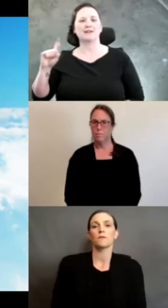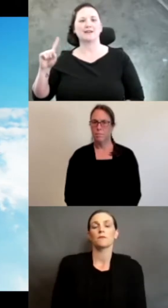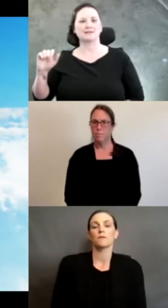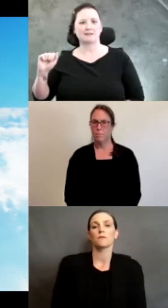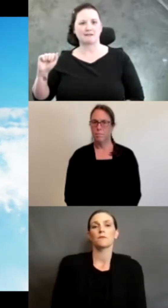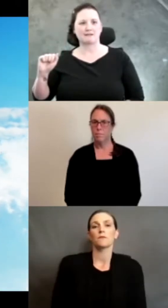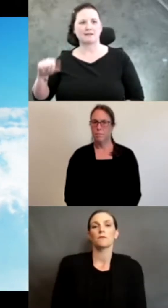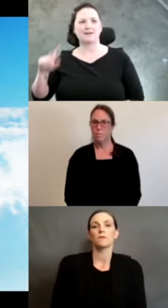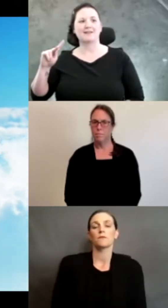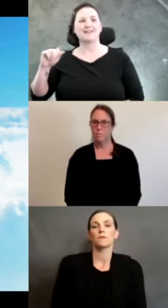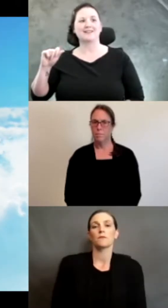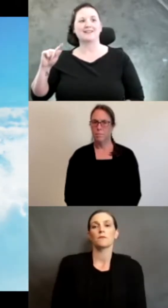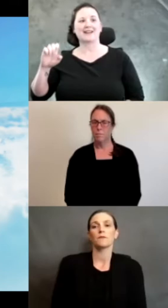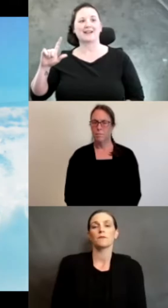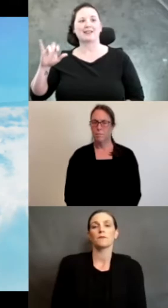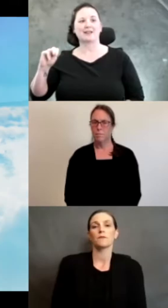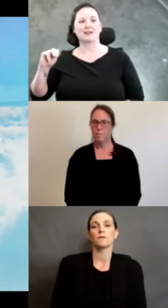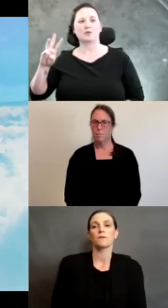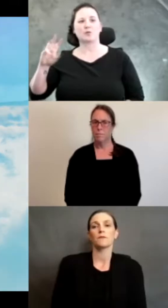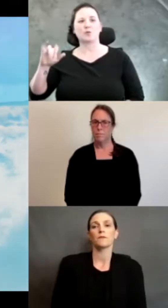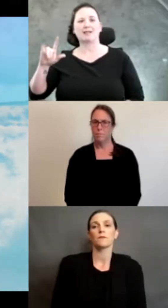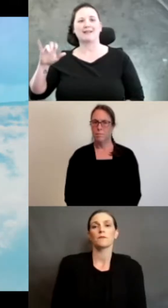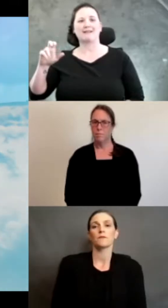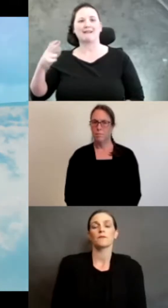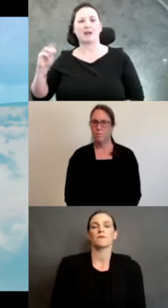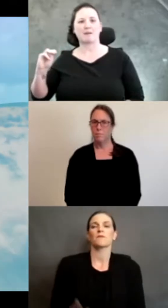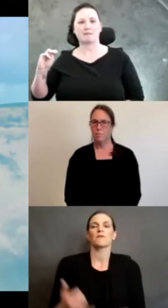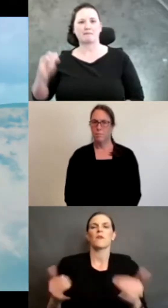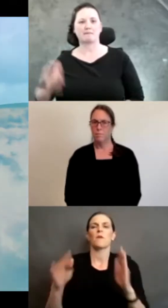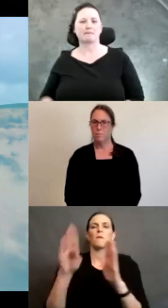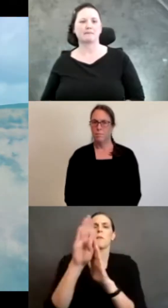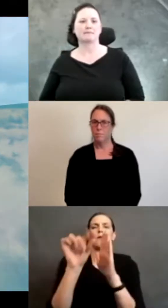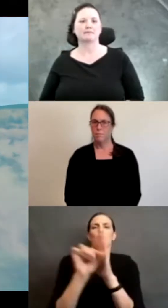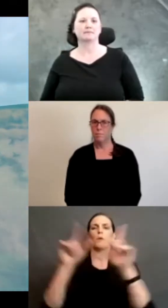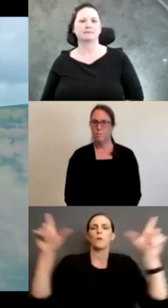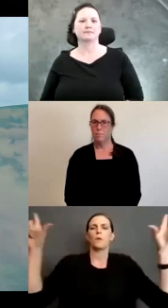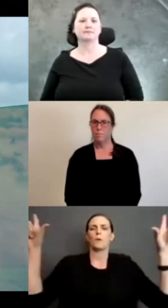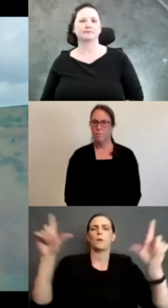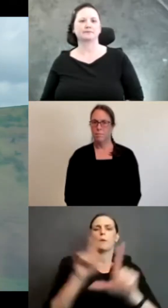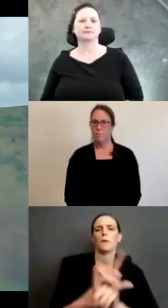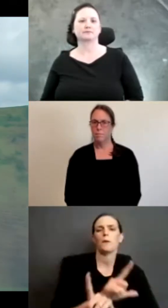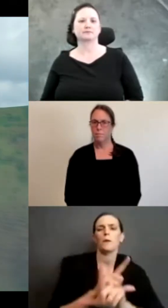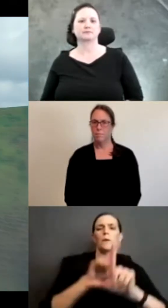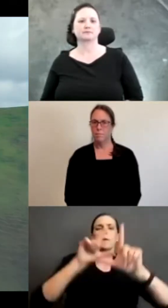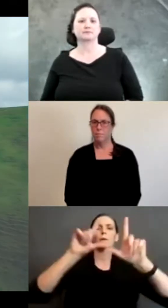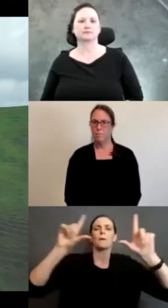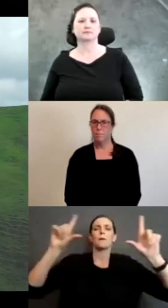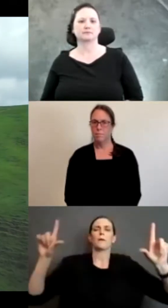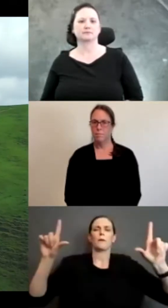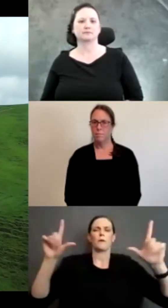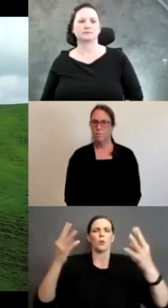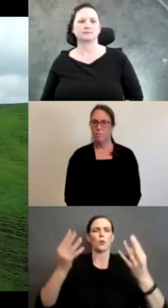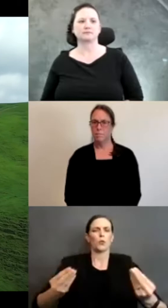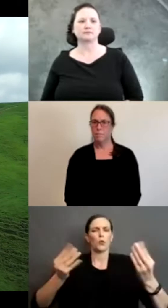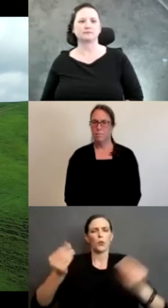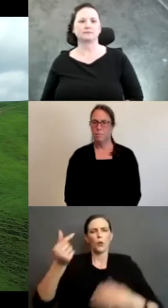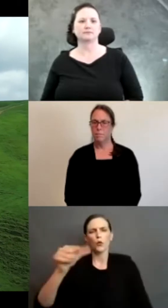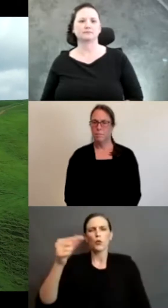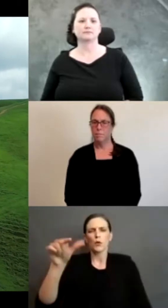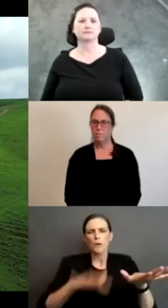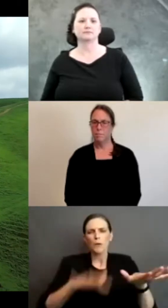Caitlin Willingham. The background crossfades to flying over a lush green landscape. Music by